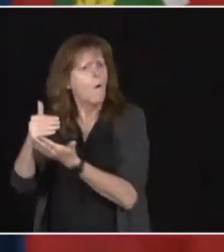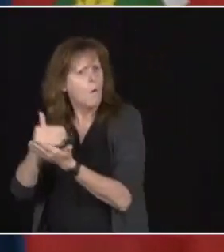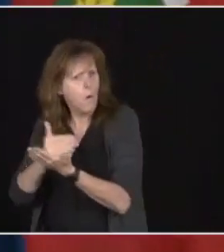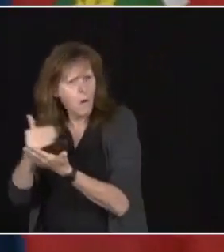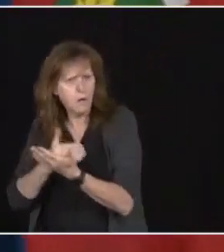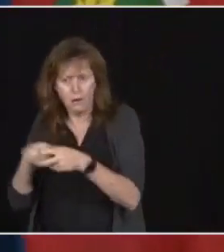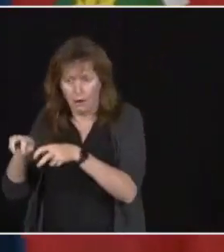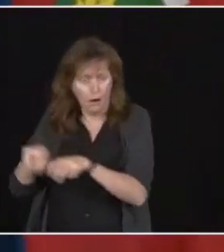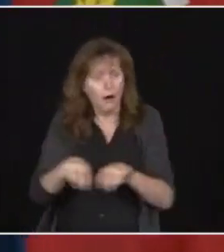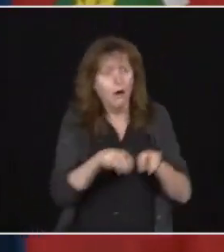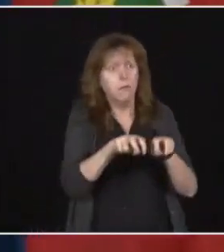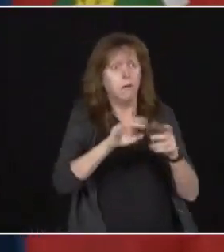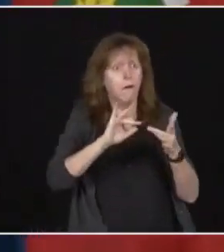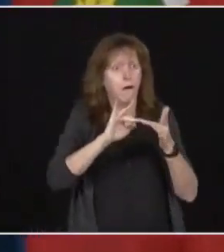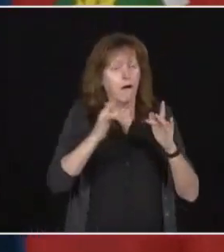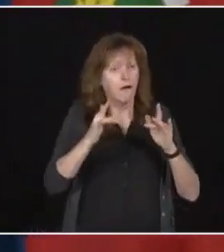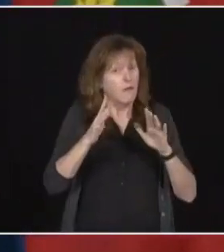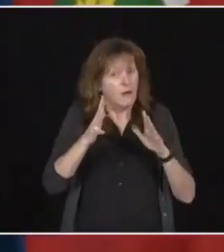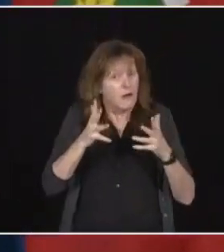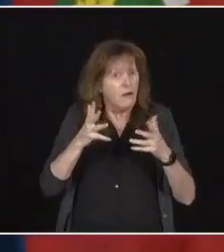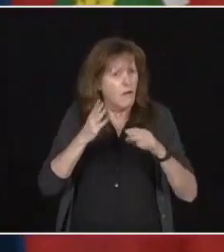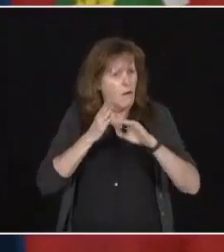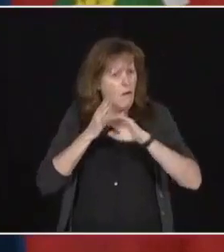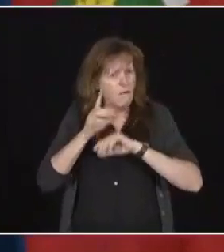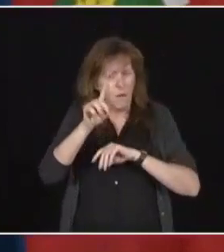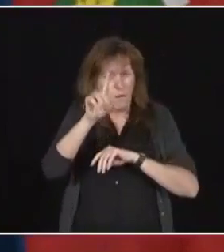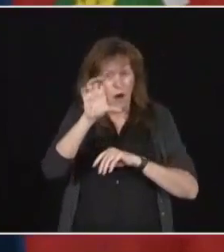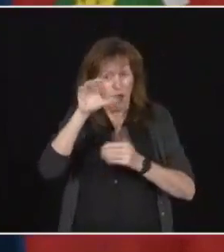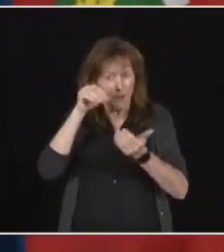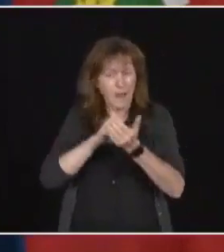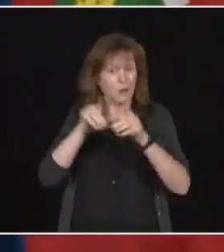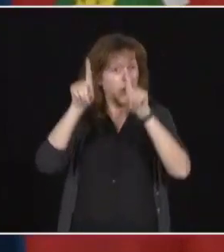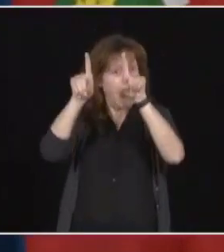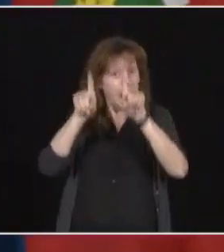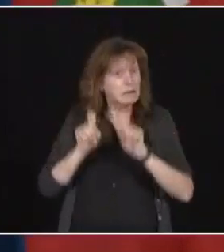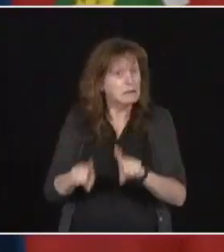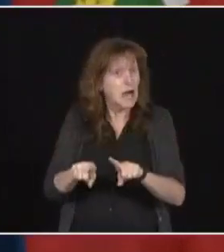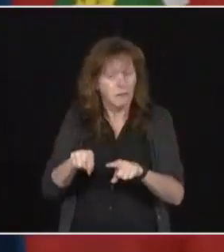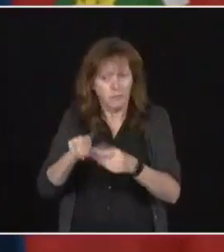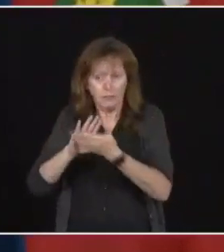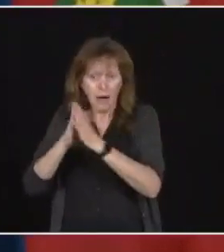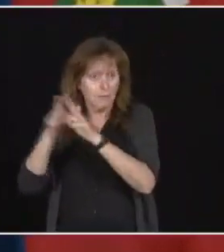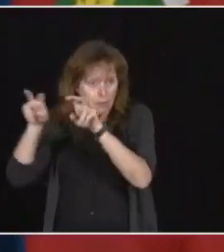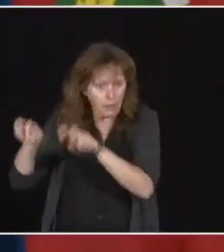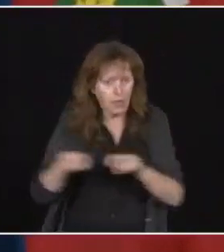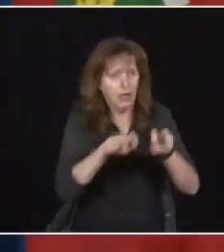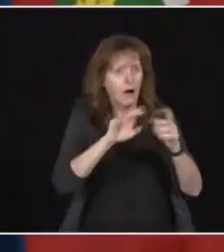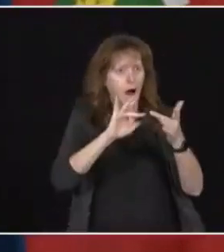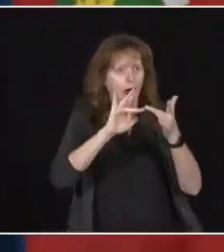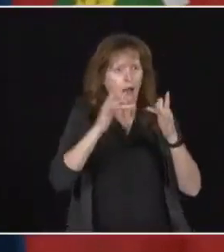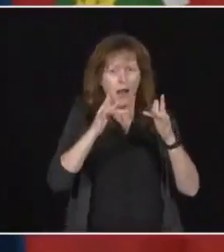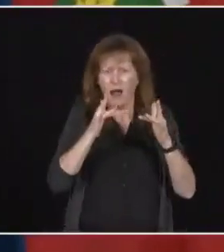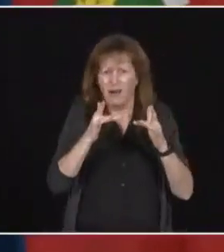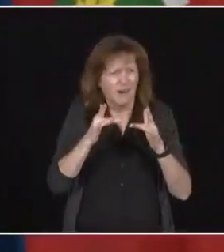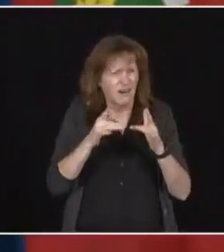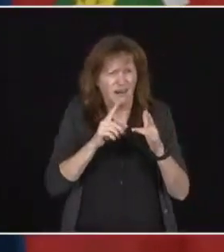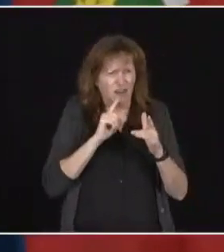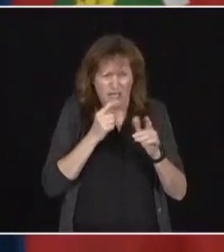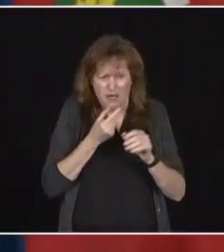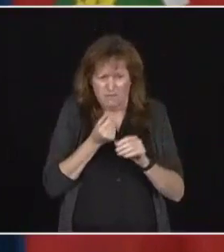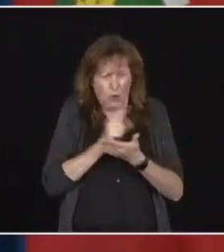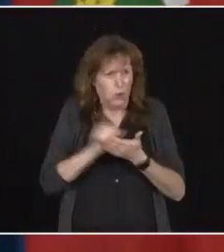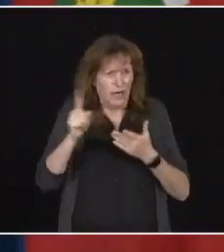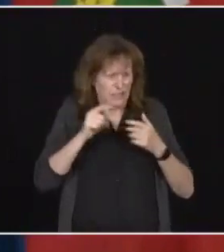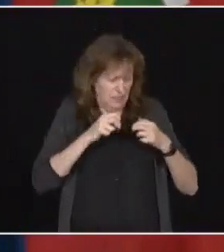100,000 examinations for courses online in a matter of weeks to ensure student success.